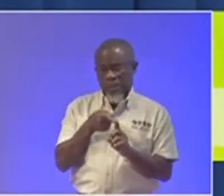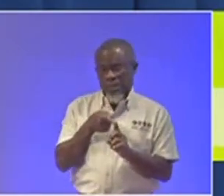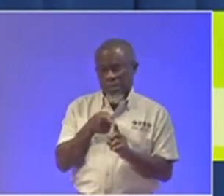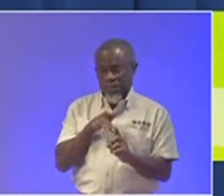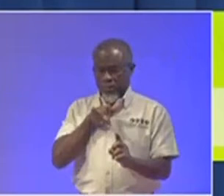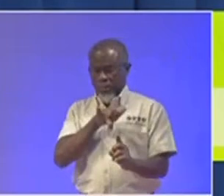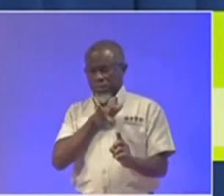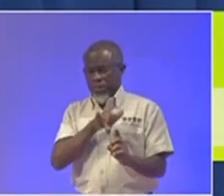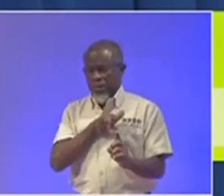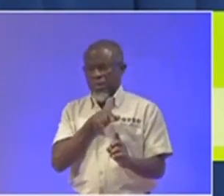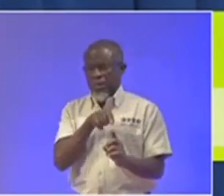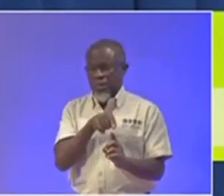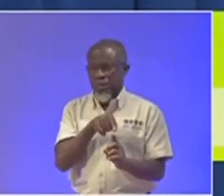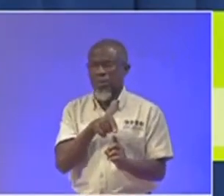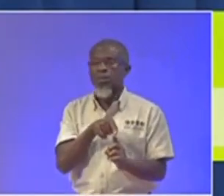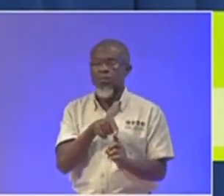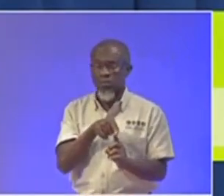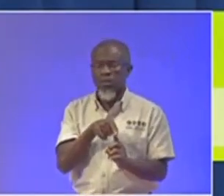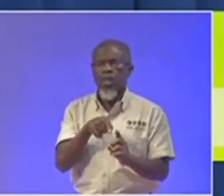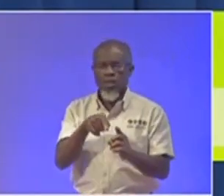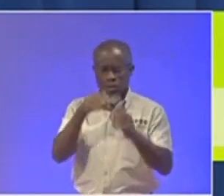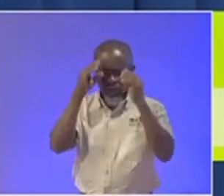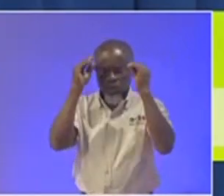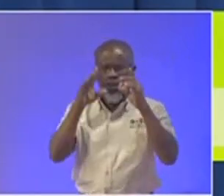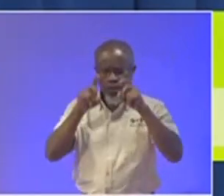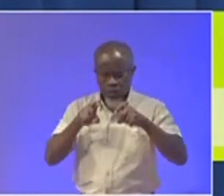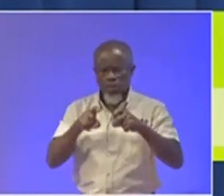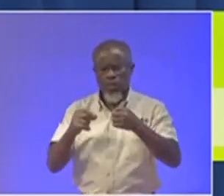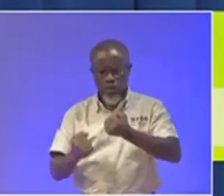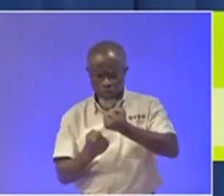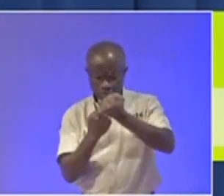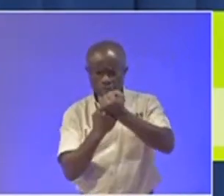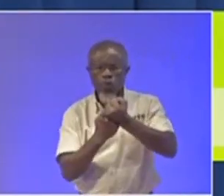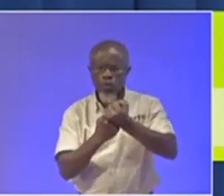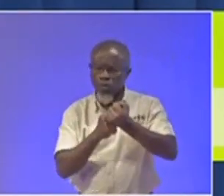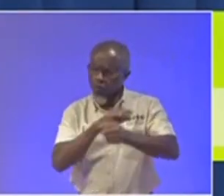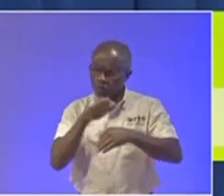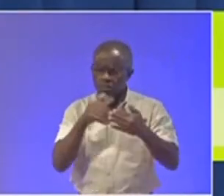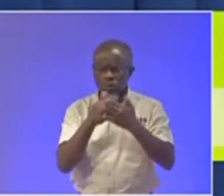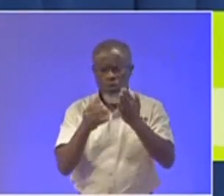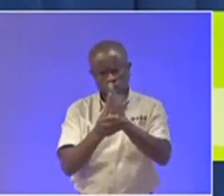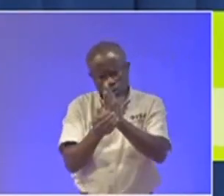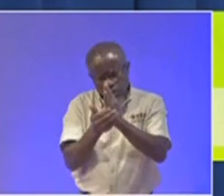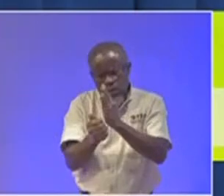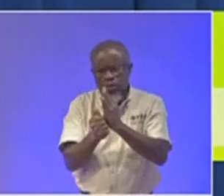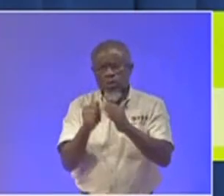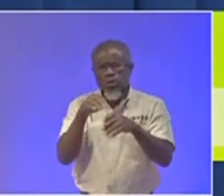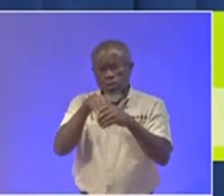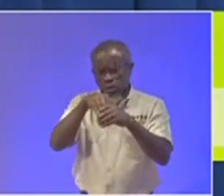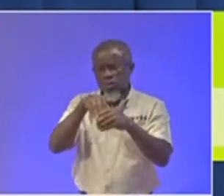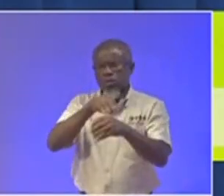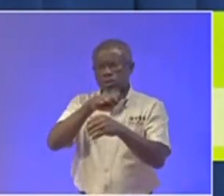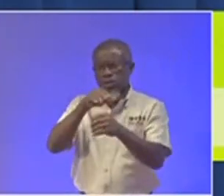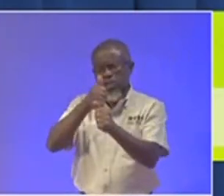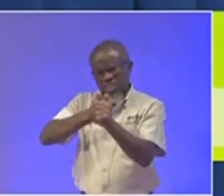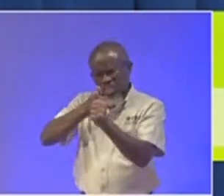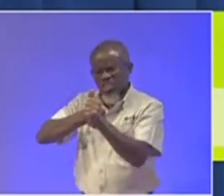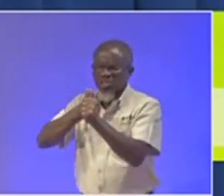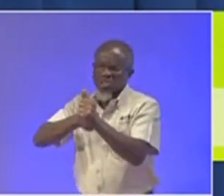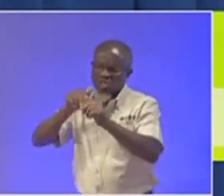that and working positively to ensure that we develop those skills in students, those soft skills, but learn to respect